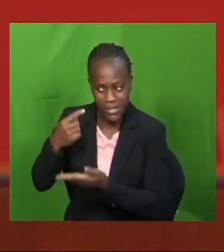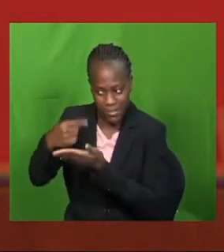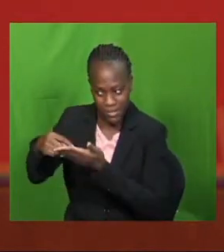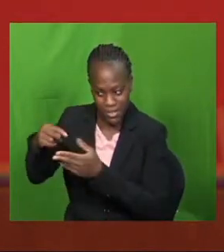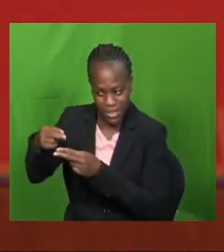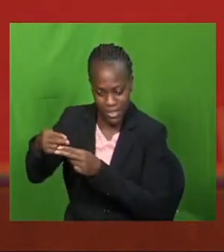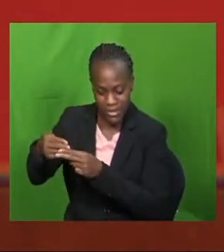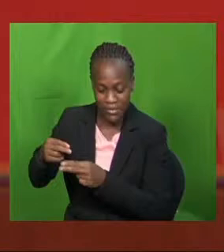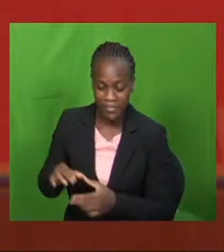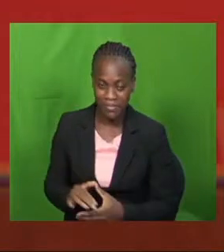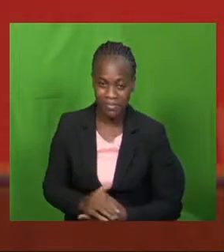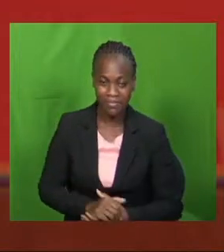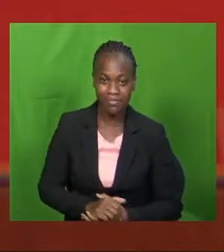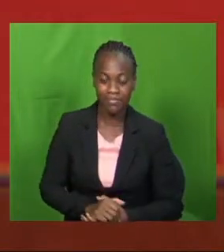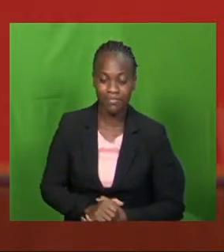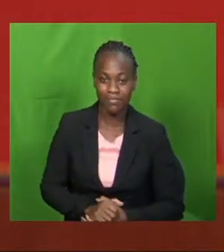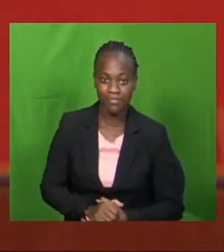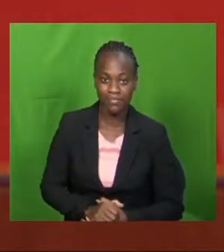note.